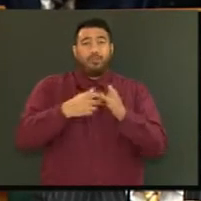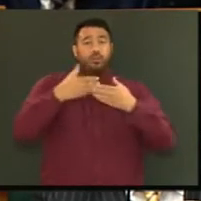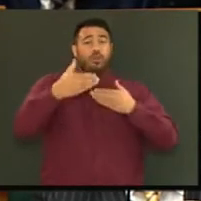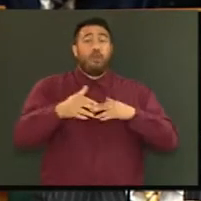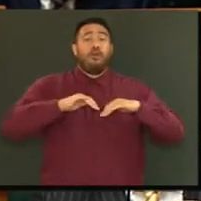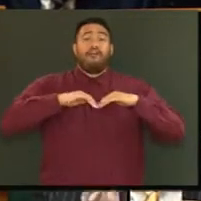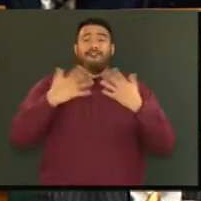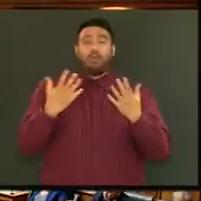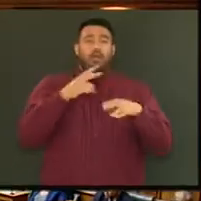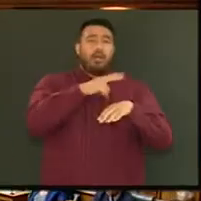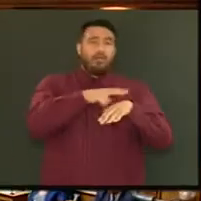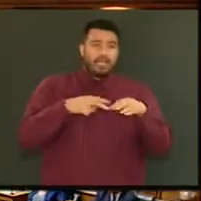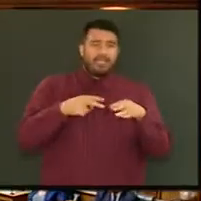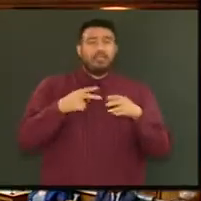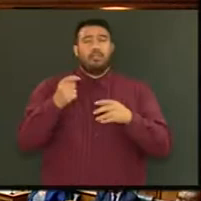and order.